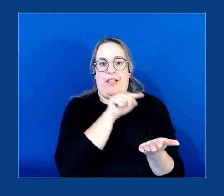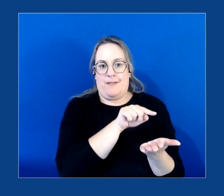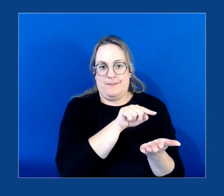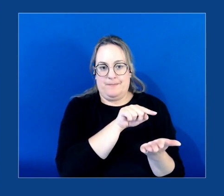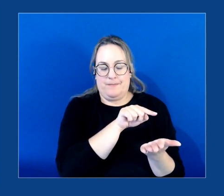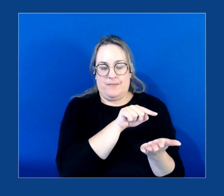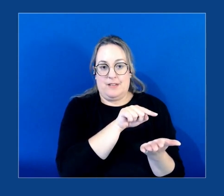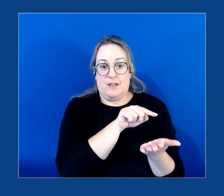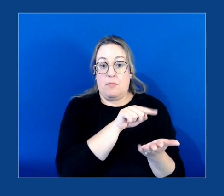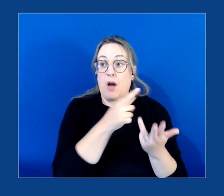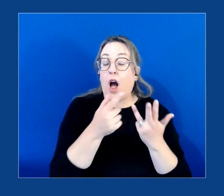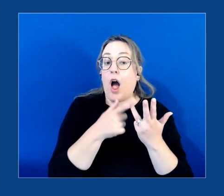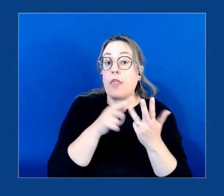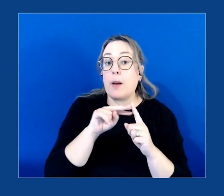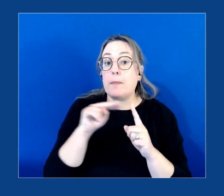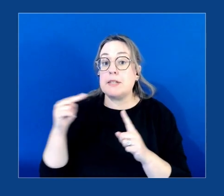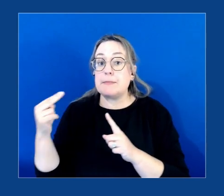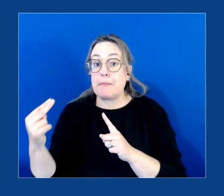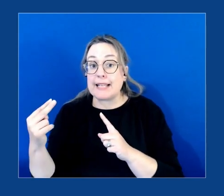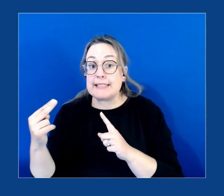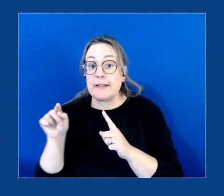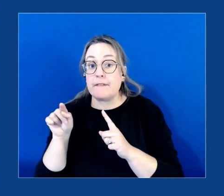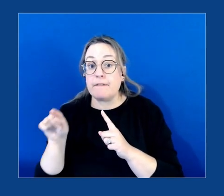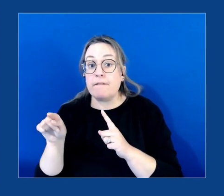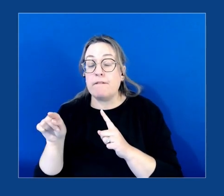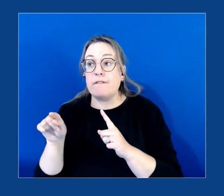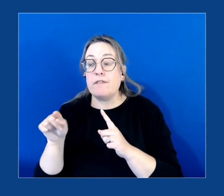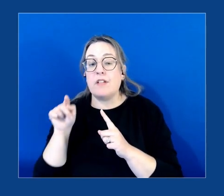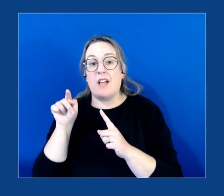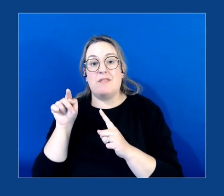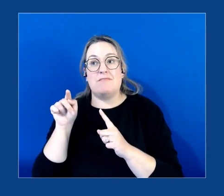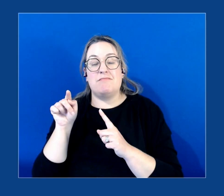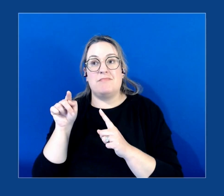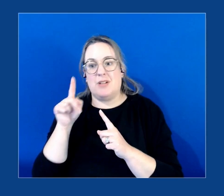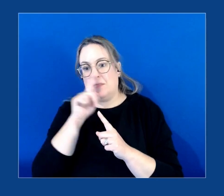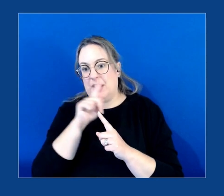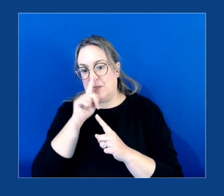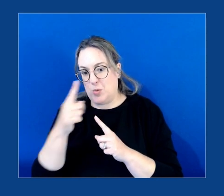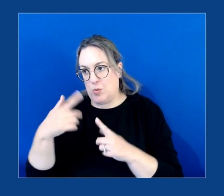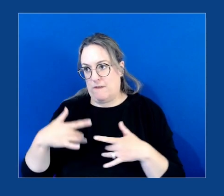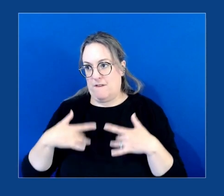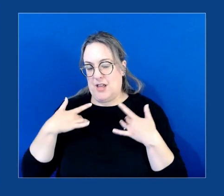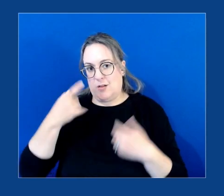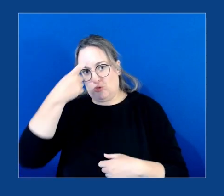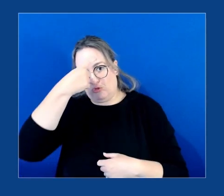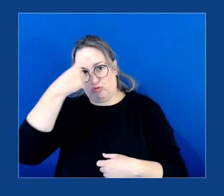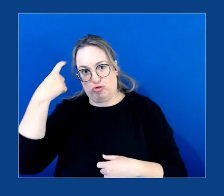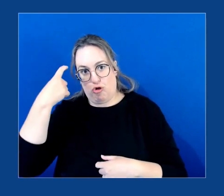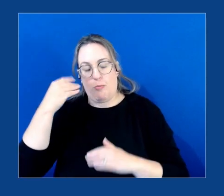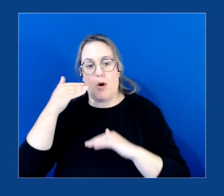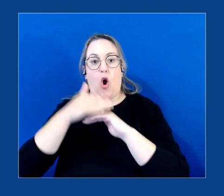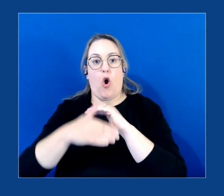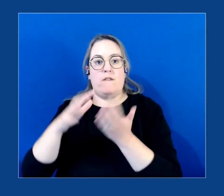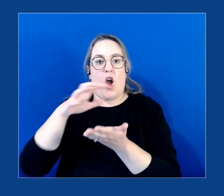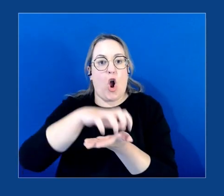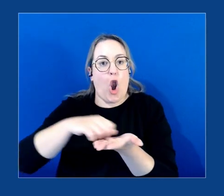others, these terms can call up trauma of colonial violence and dispossession by the intervention of